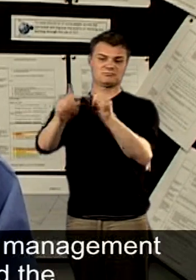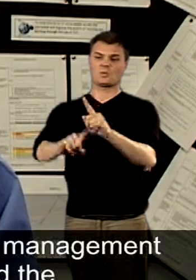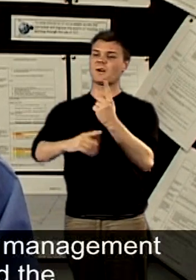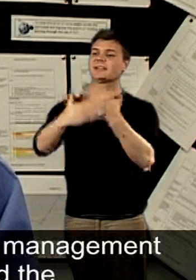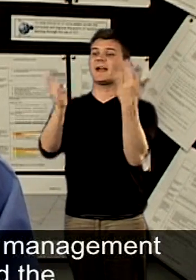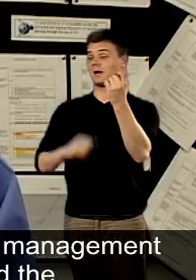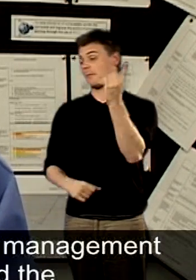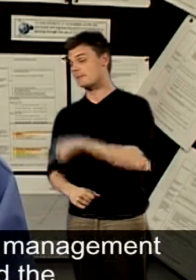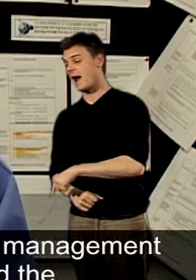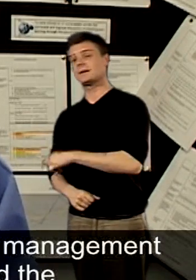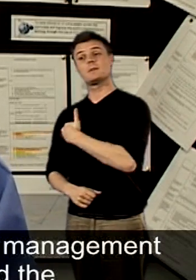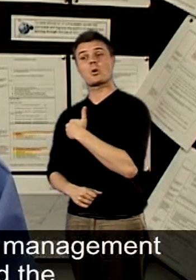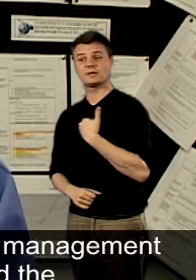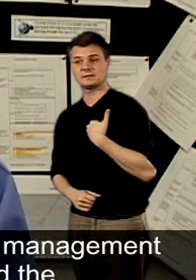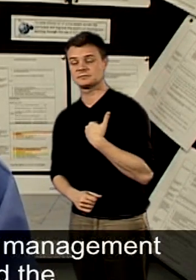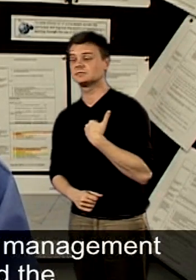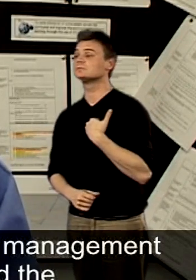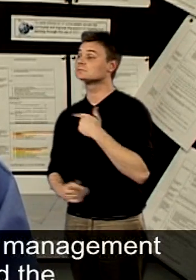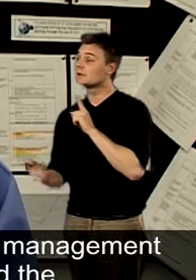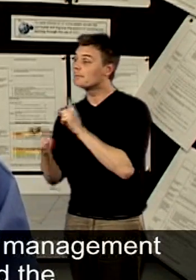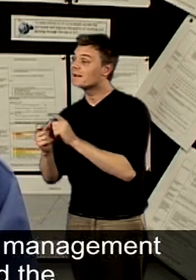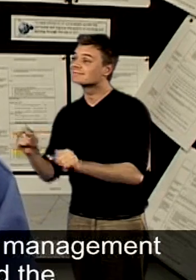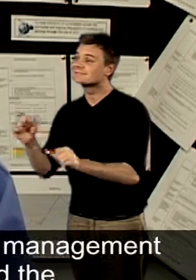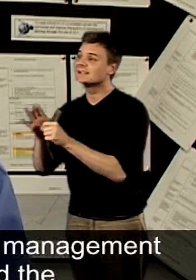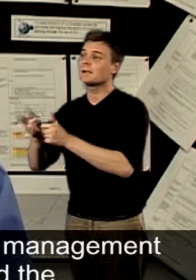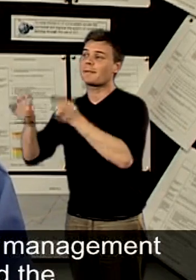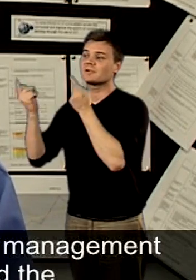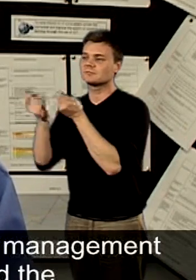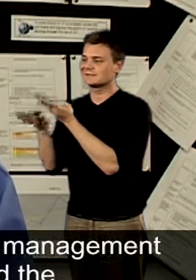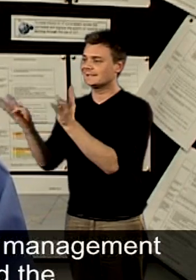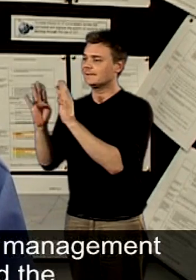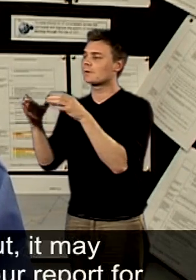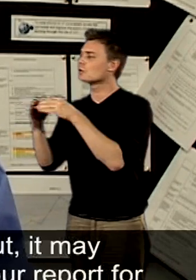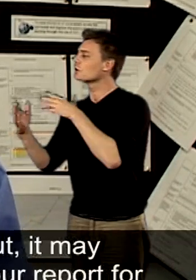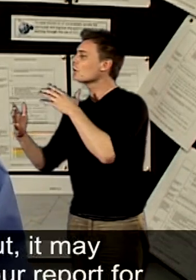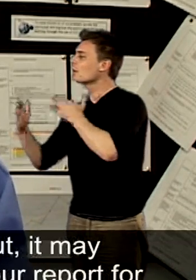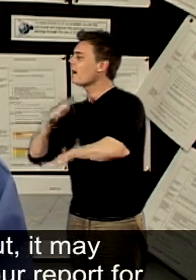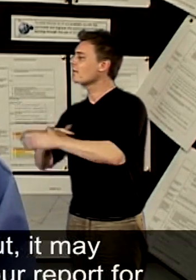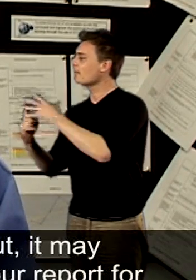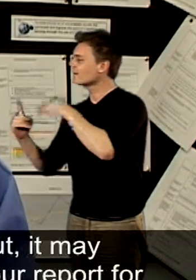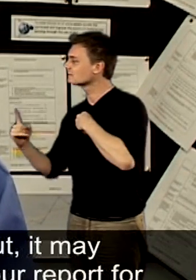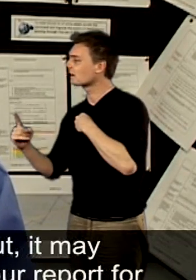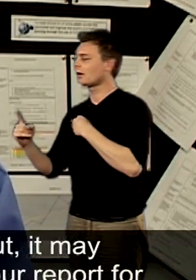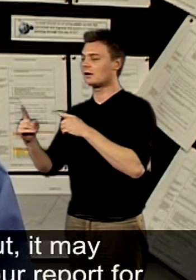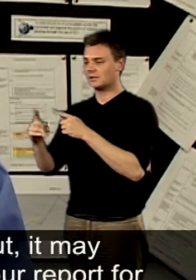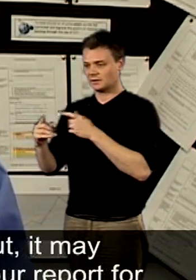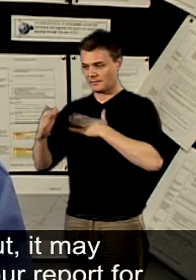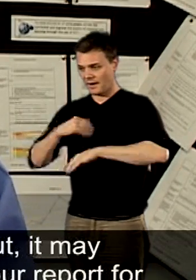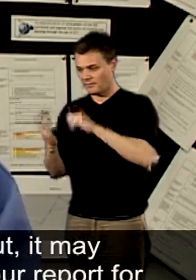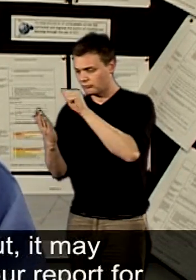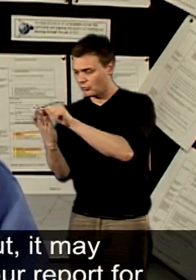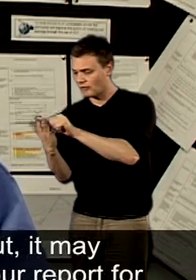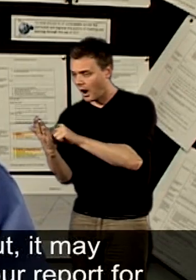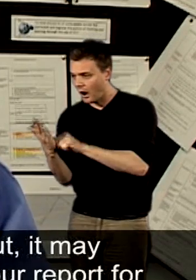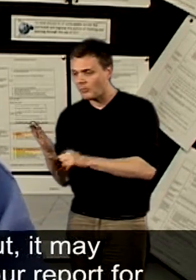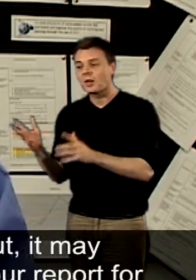next morning, they meet with the senior management team and the behaviour mentor. A behaviour programme is worked out. It